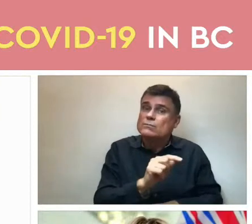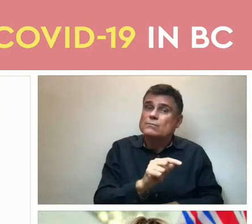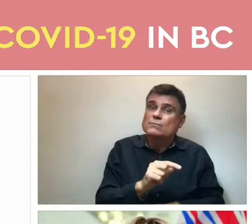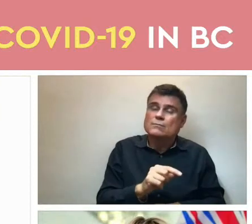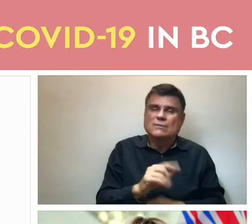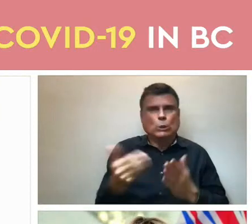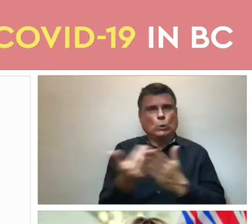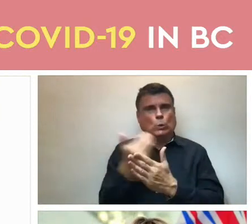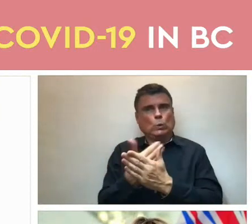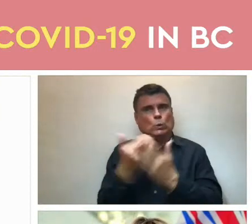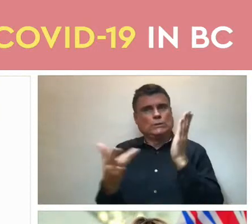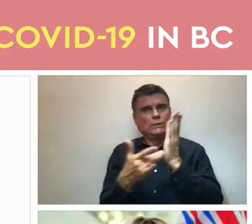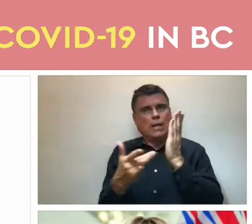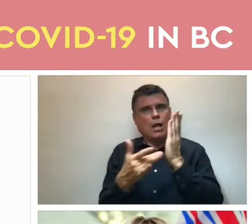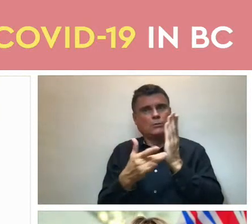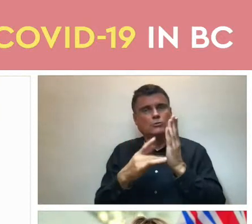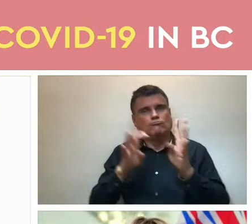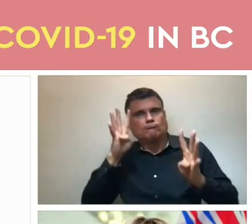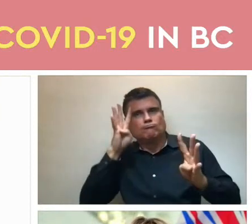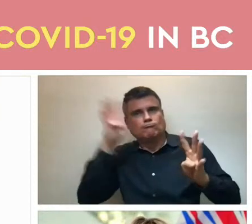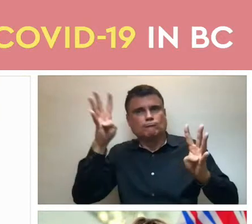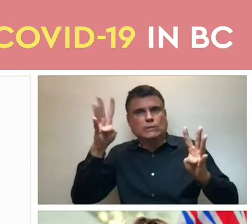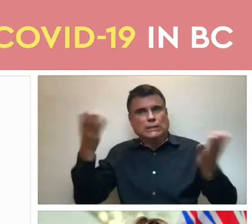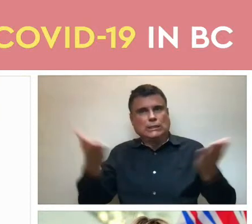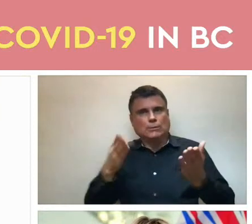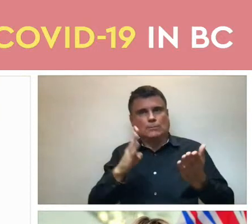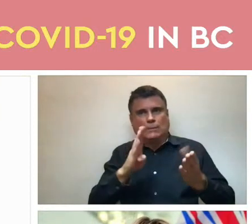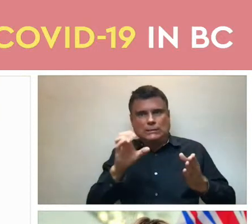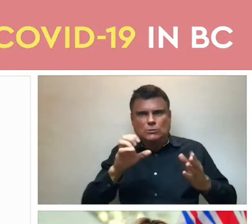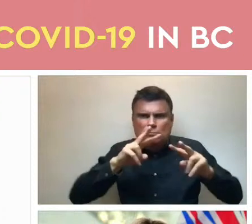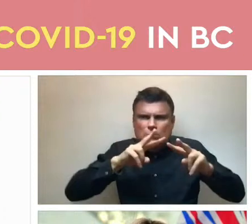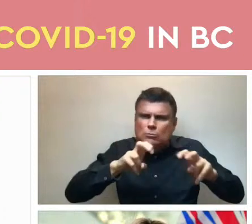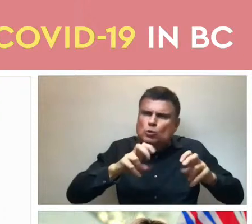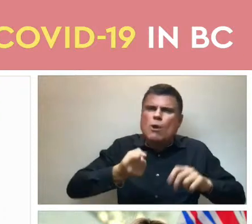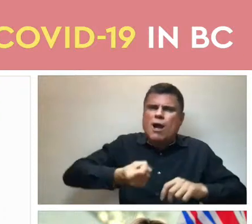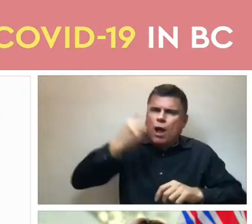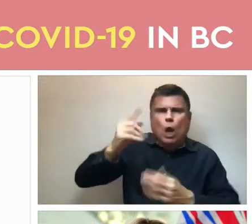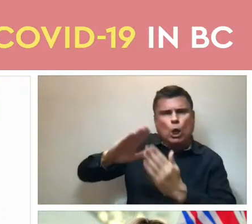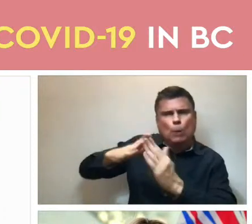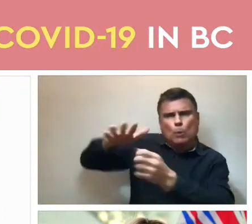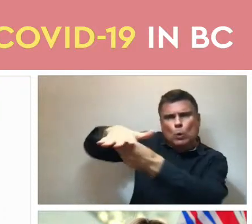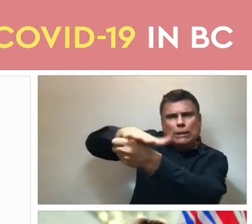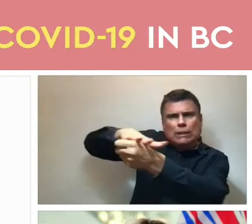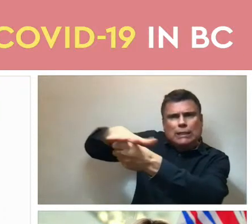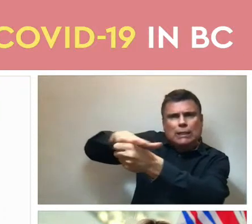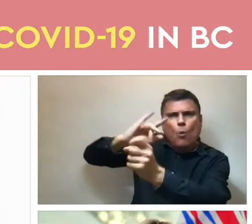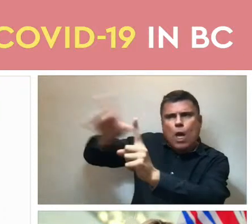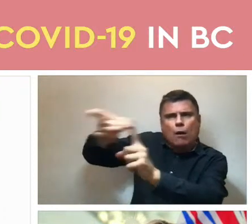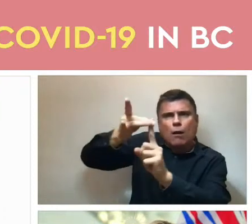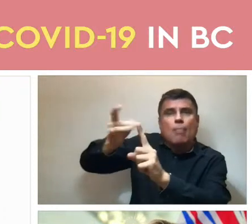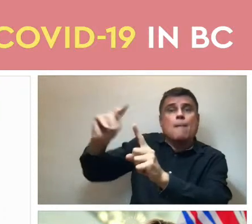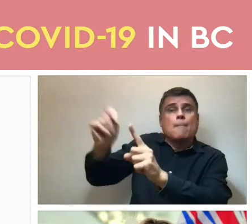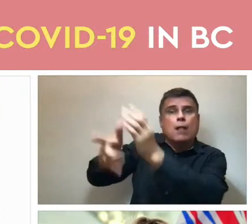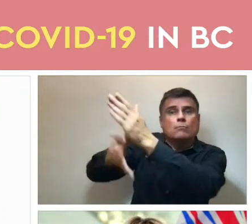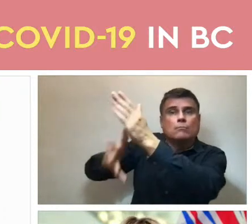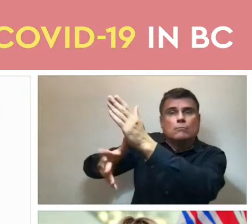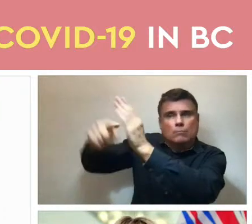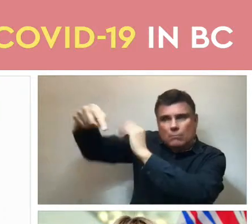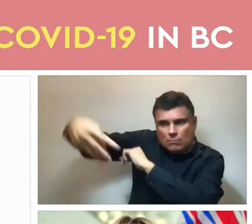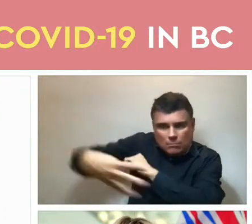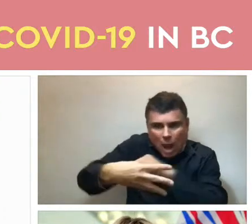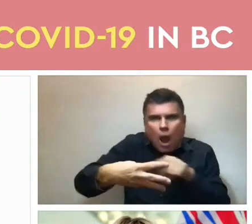of trying to understand the virus in our communities. And so this work has been done in the Lower